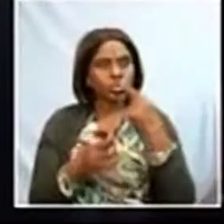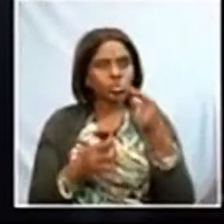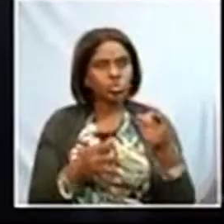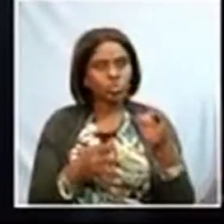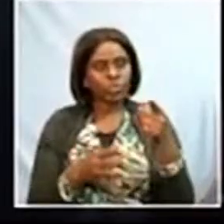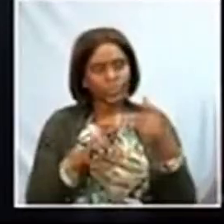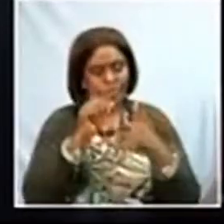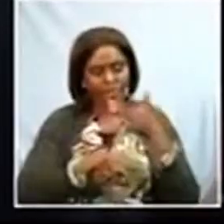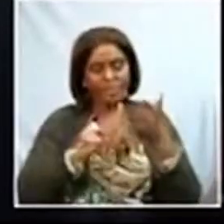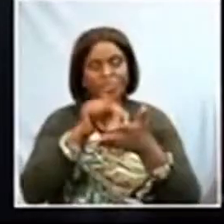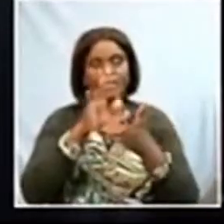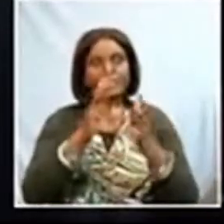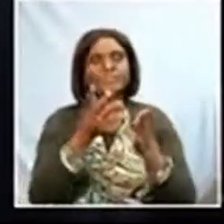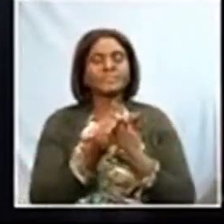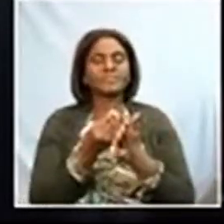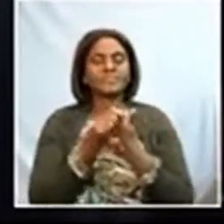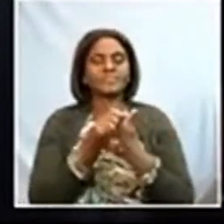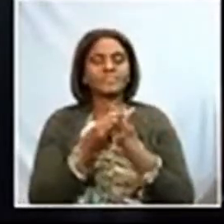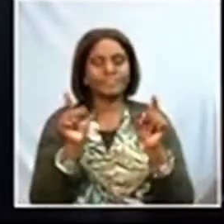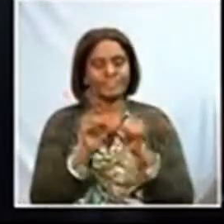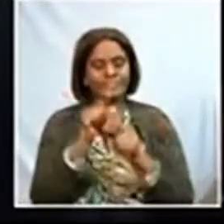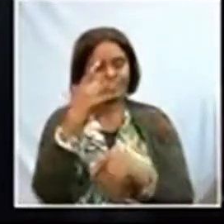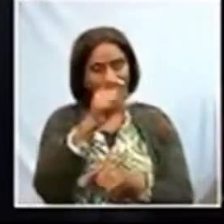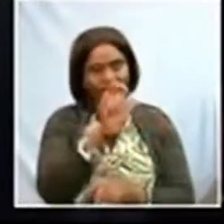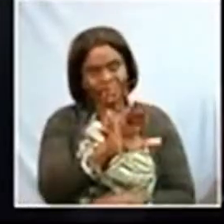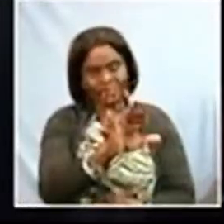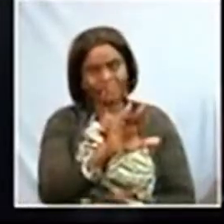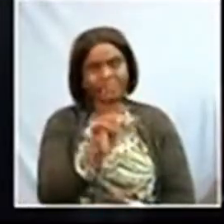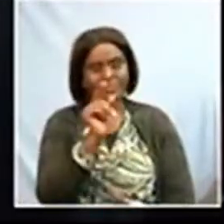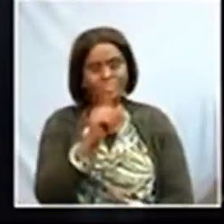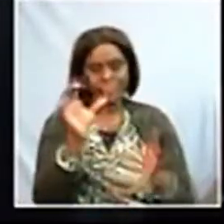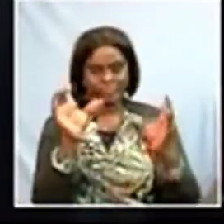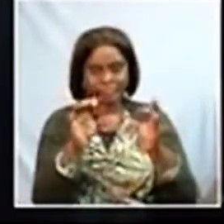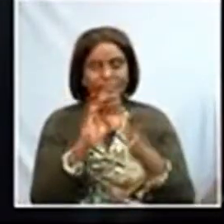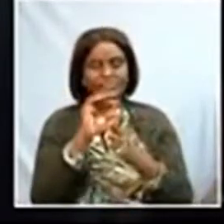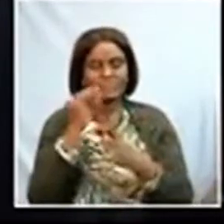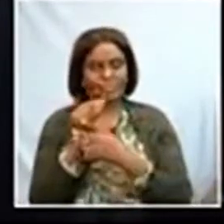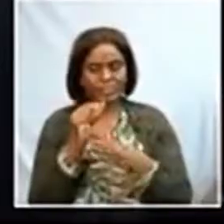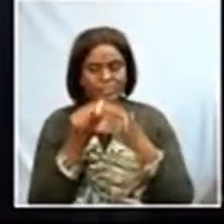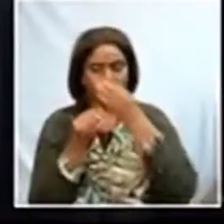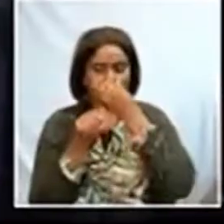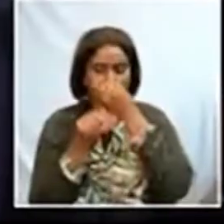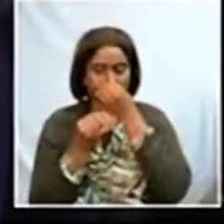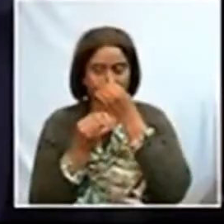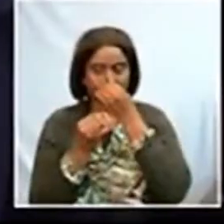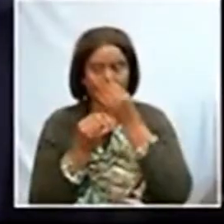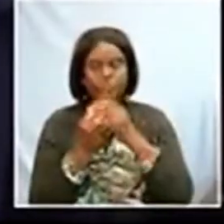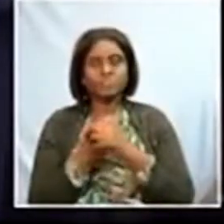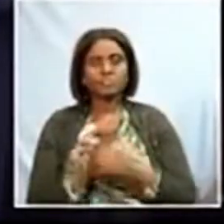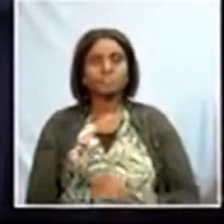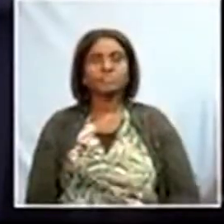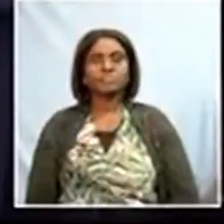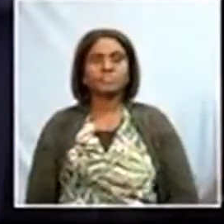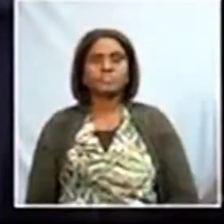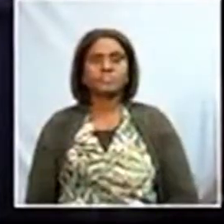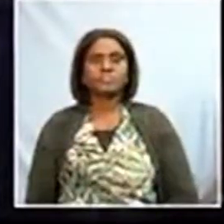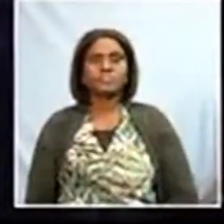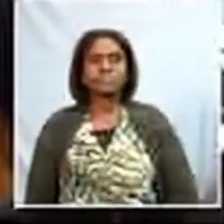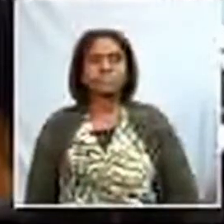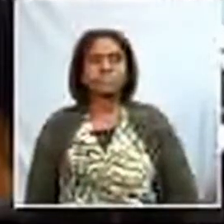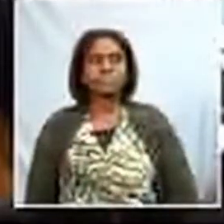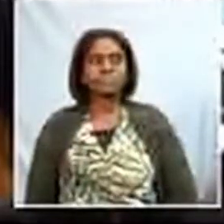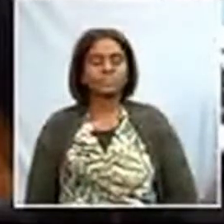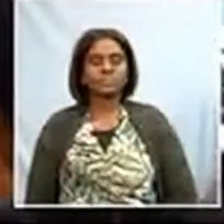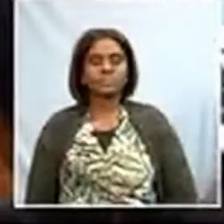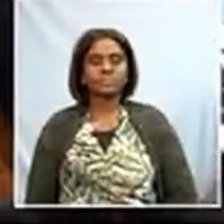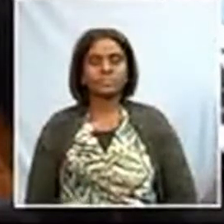the taxpayers' money vetted on? Is it the council or The contractor. the contractor?